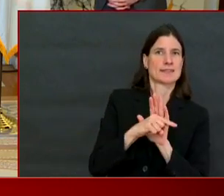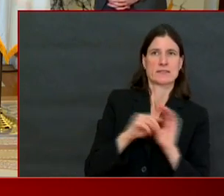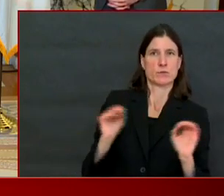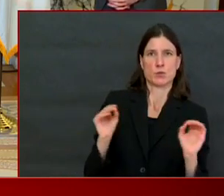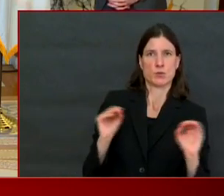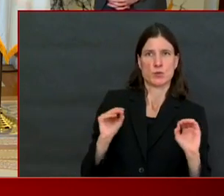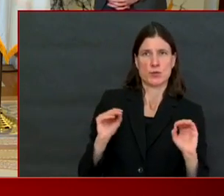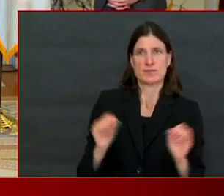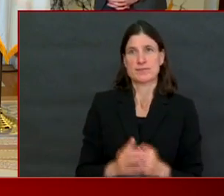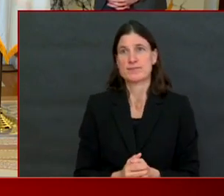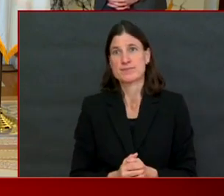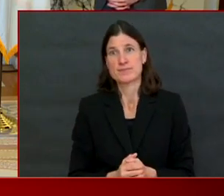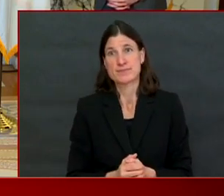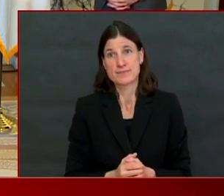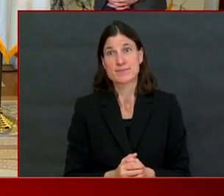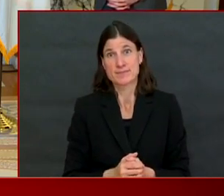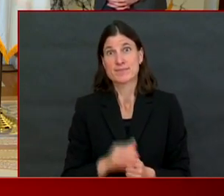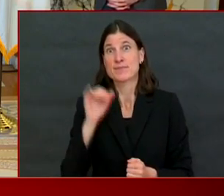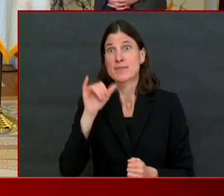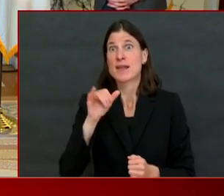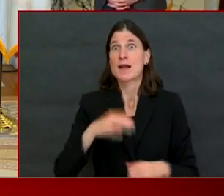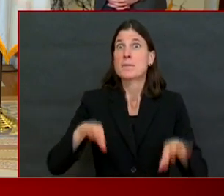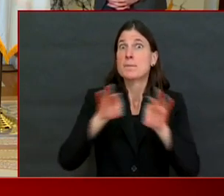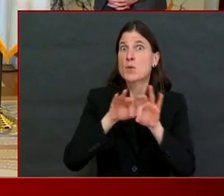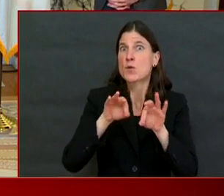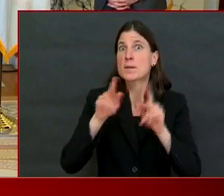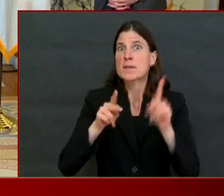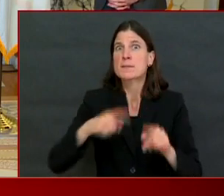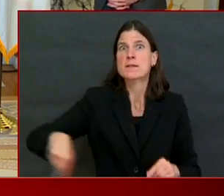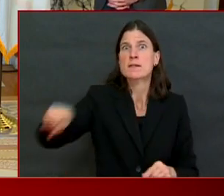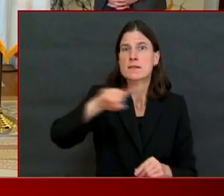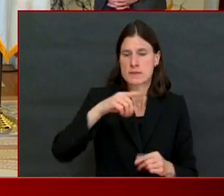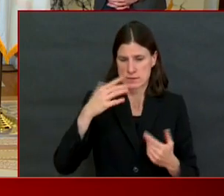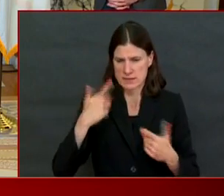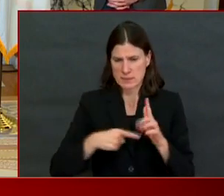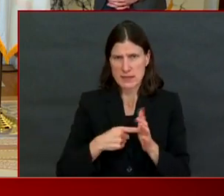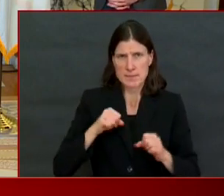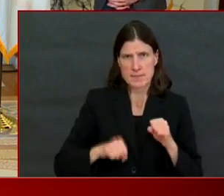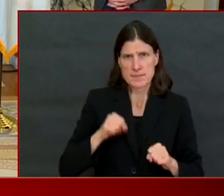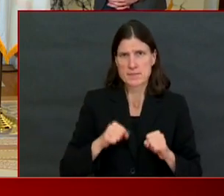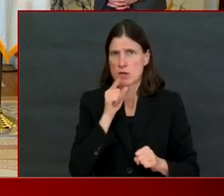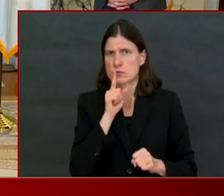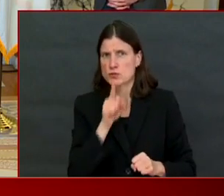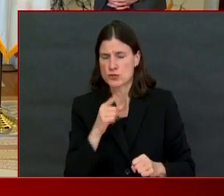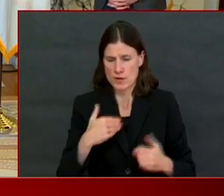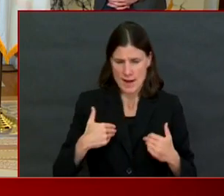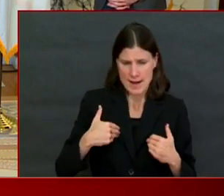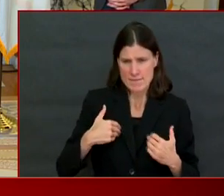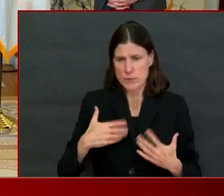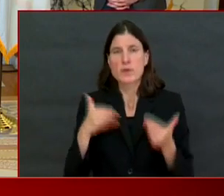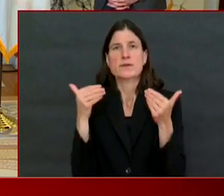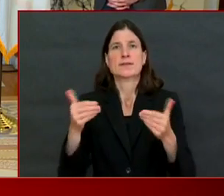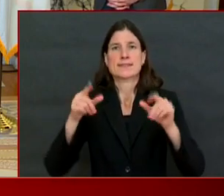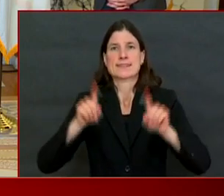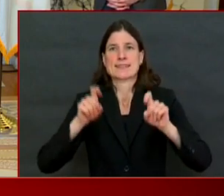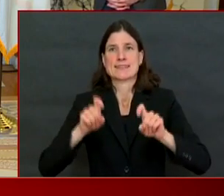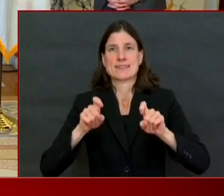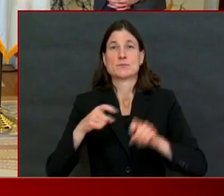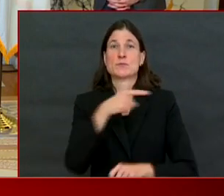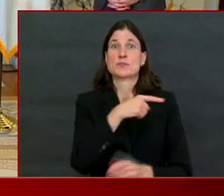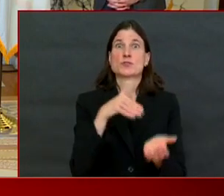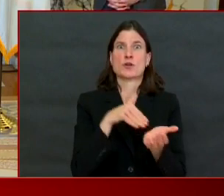symptoms is less reliable. So we will continue to ensure that all of our staff are wearing masks,